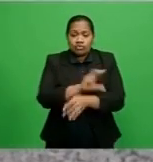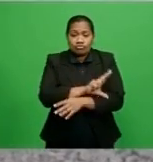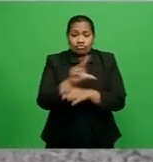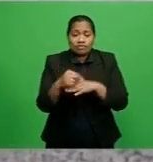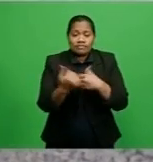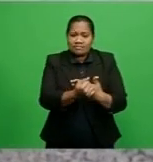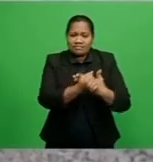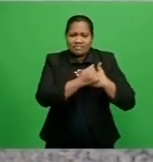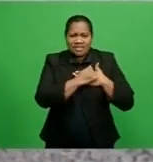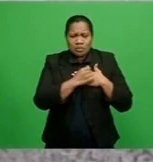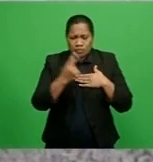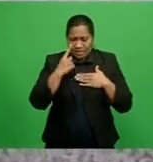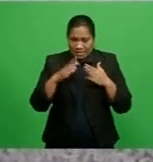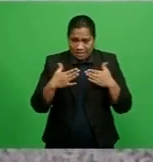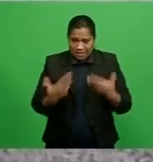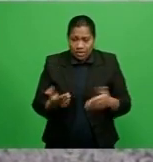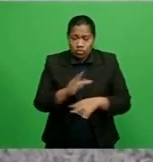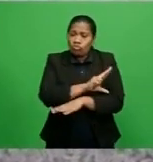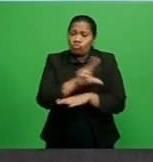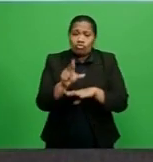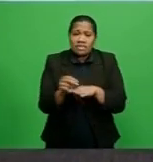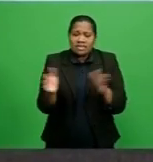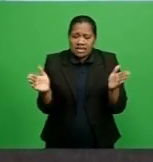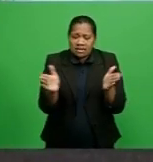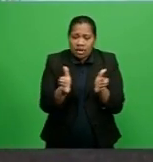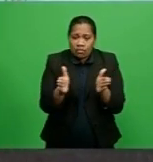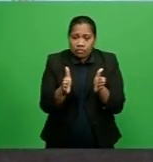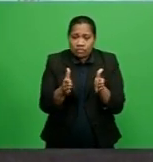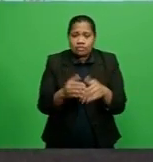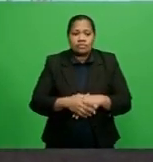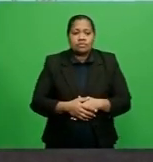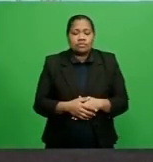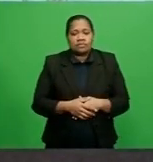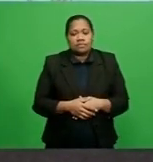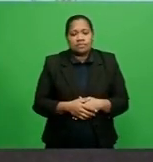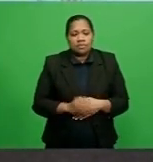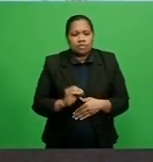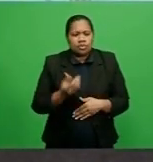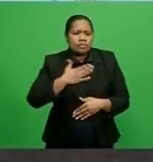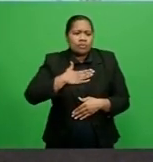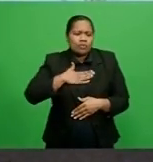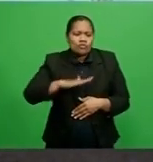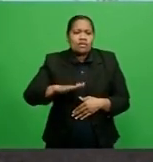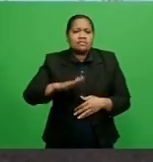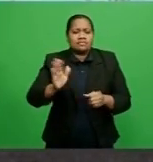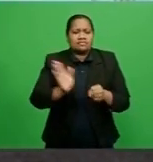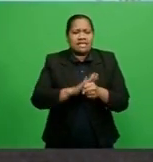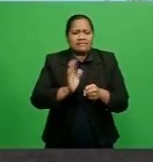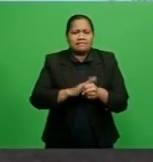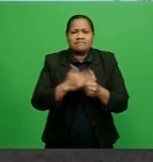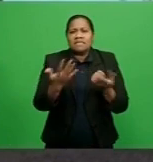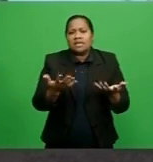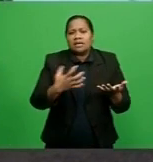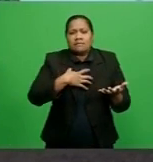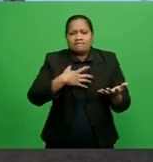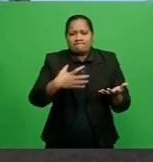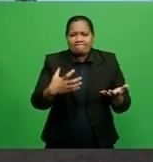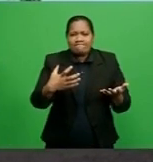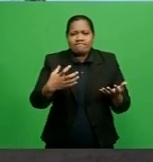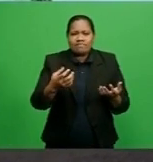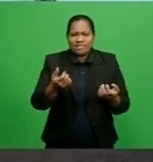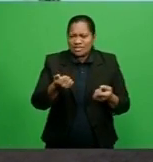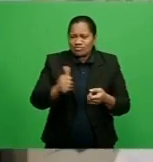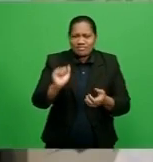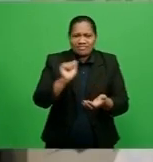bridge is too narrow, and it's on a very sharp bend. So we want to make it a more easily used bridge. We want to